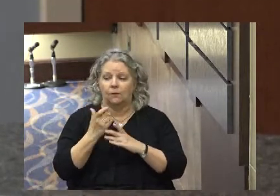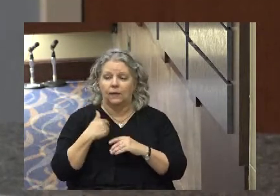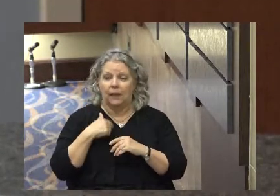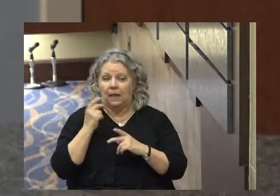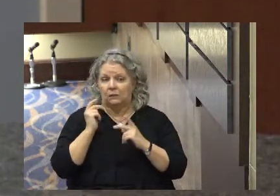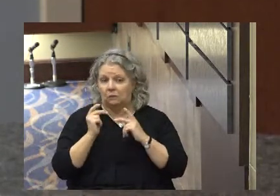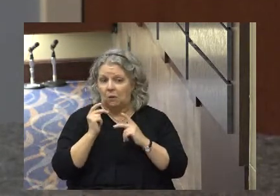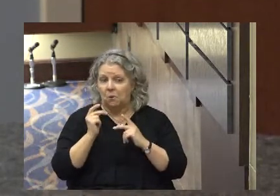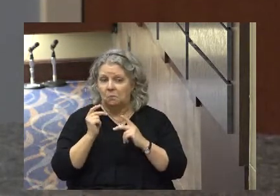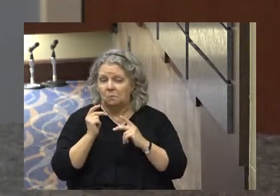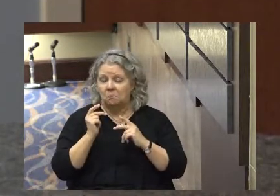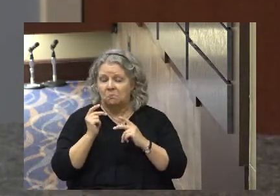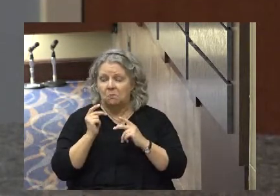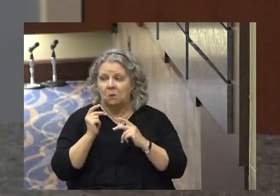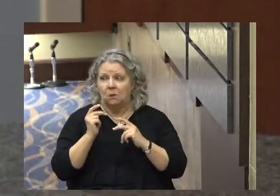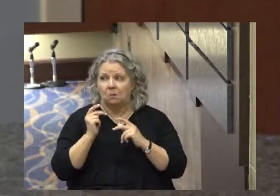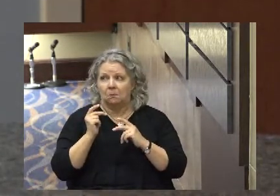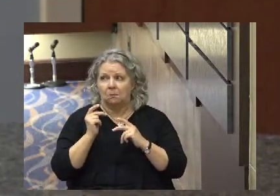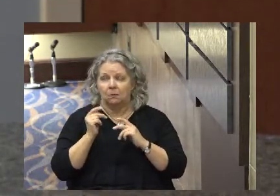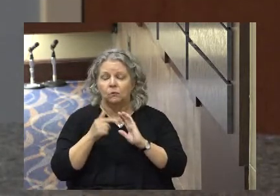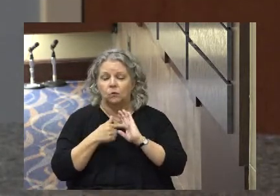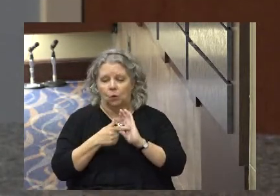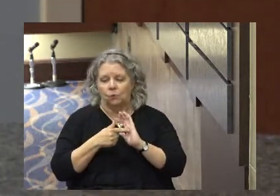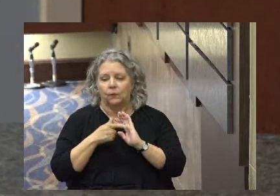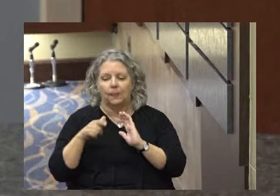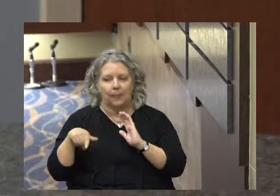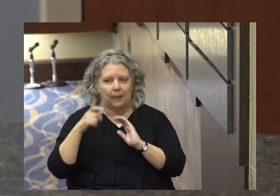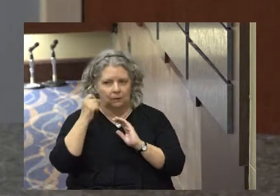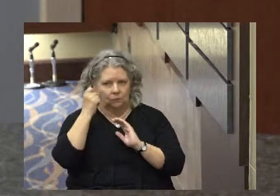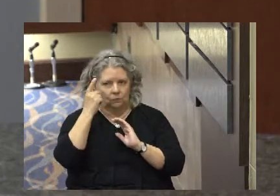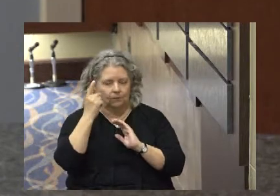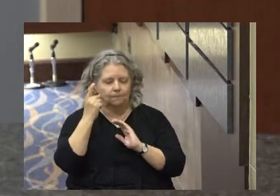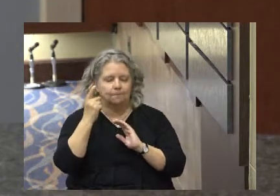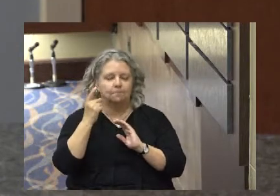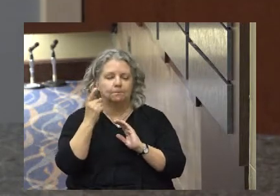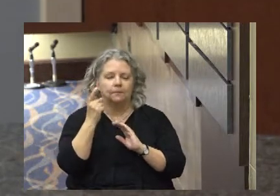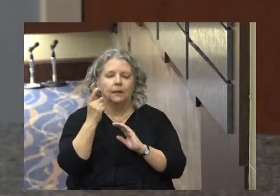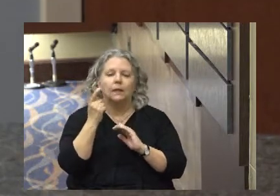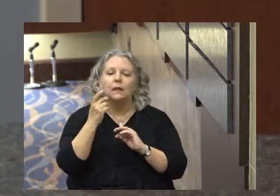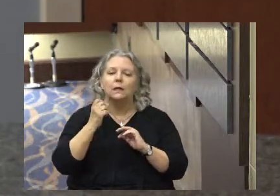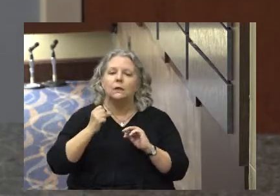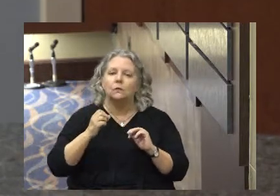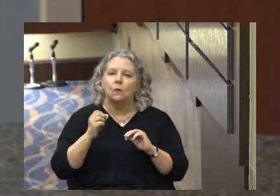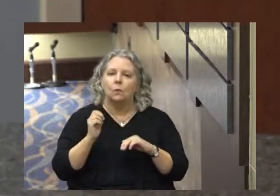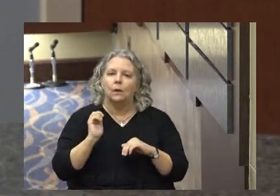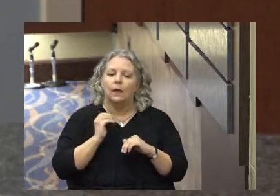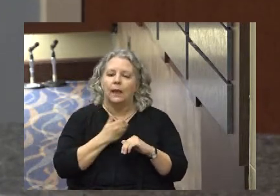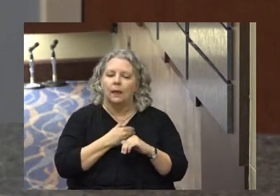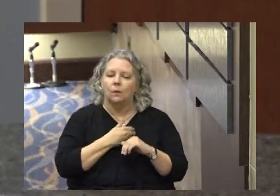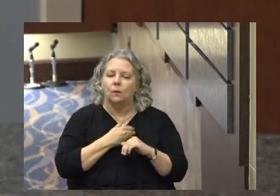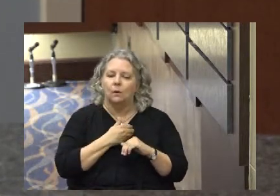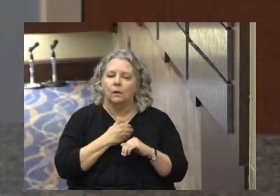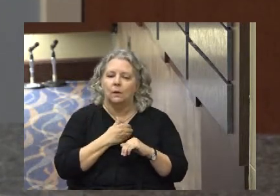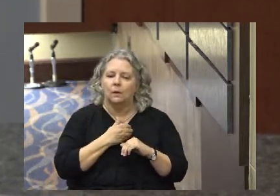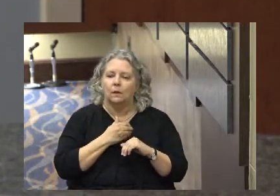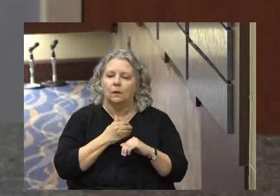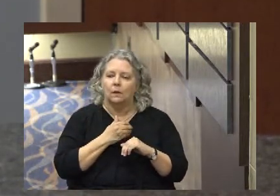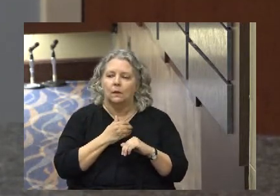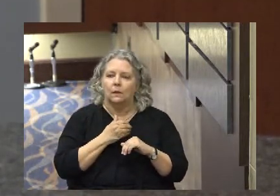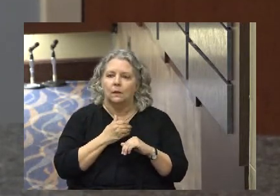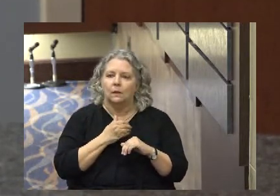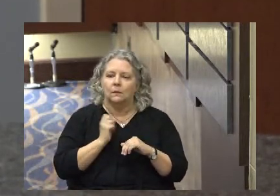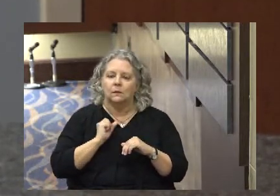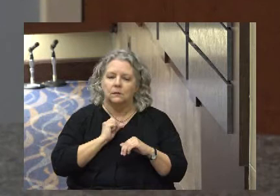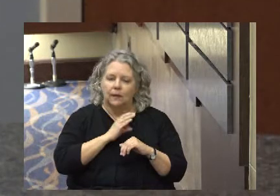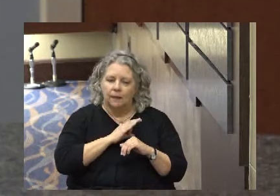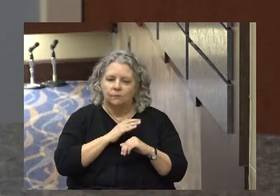indicate that they got it. But I know, and I'm thankful for our city staff, Galen Price, in walking this and walking through